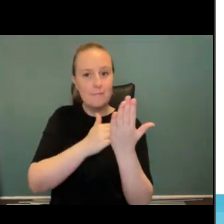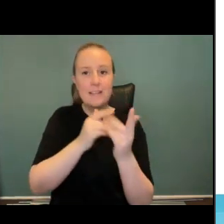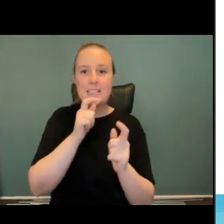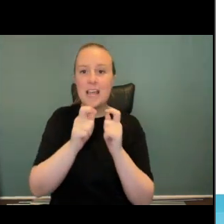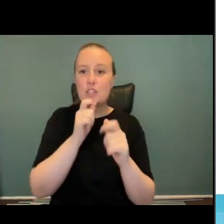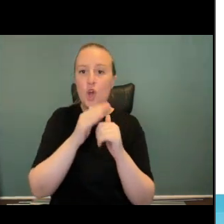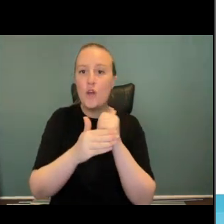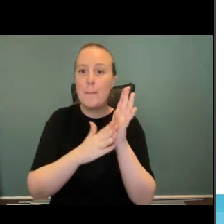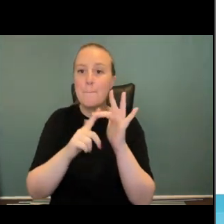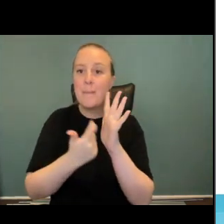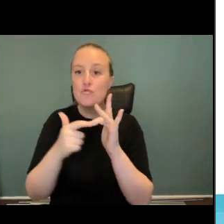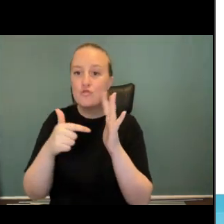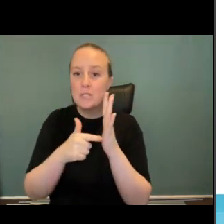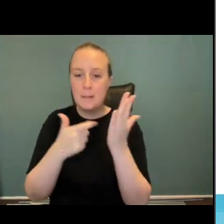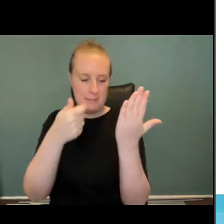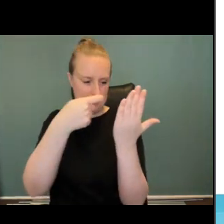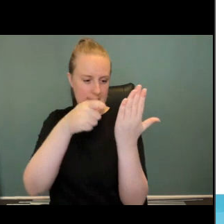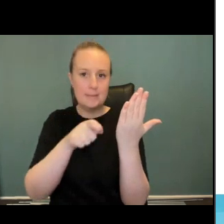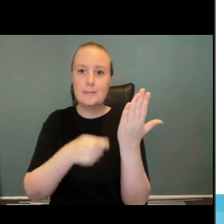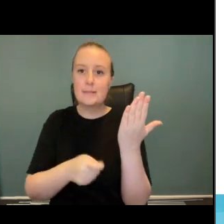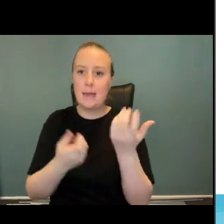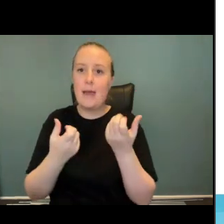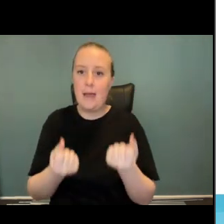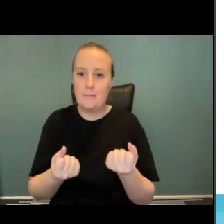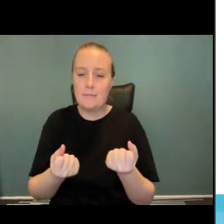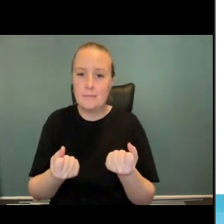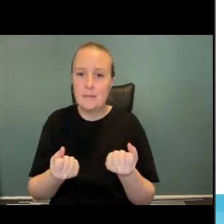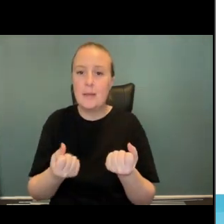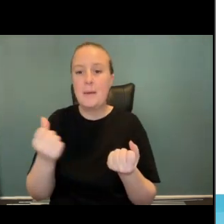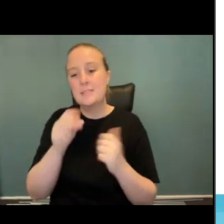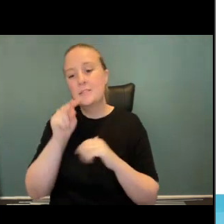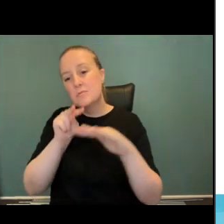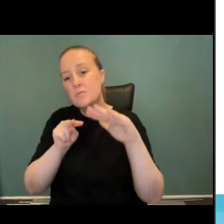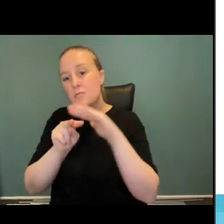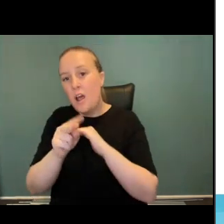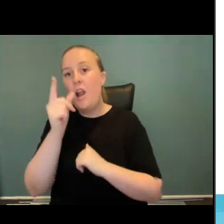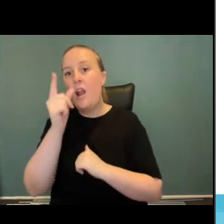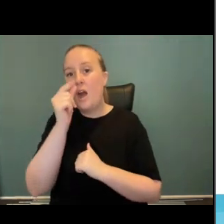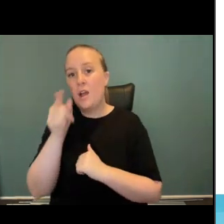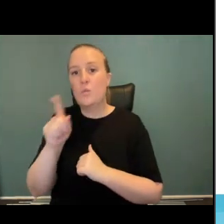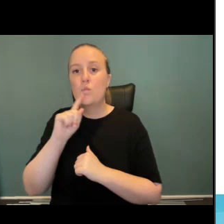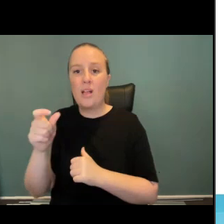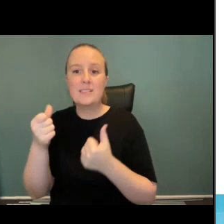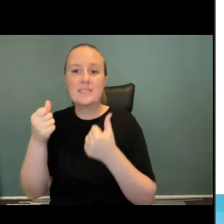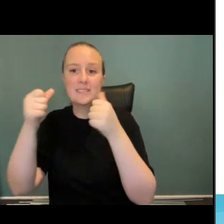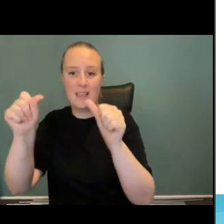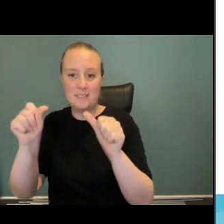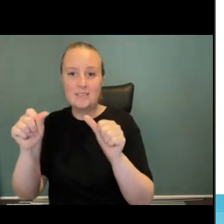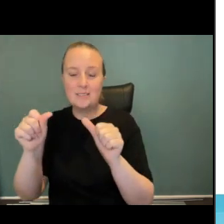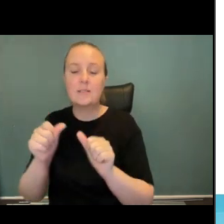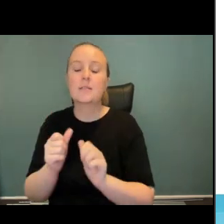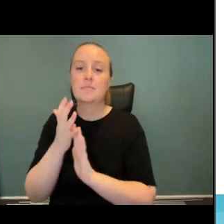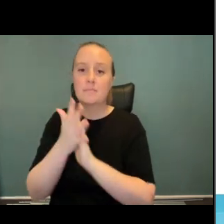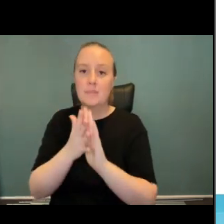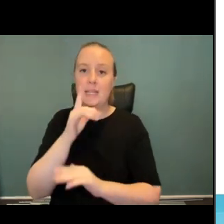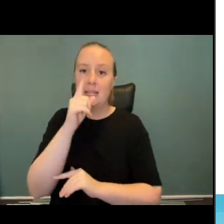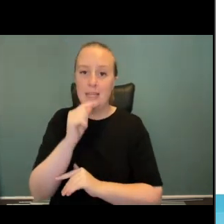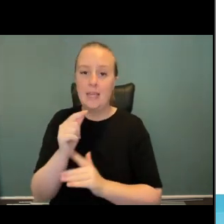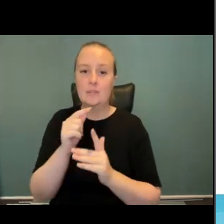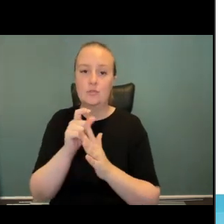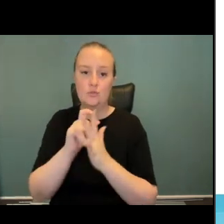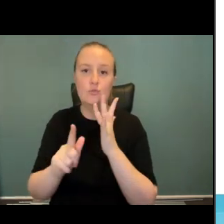some prospects of succeeding so we can do the parentage testing for that male applicant.